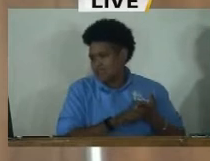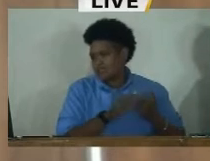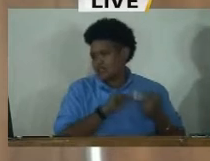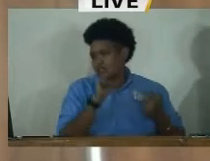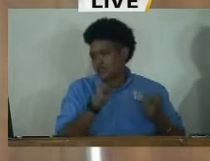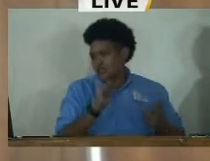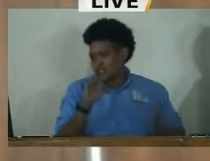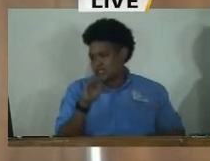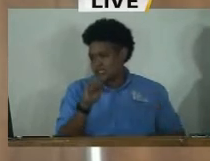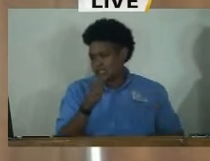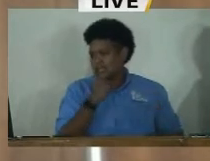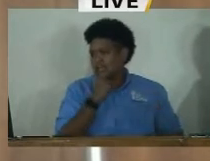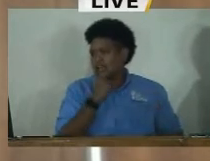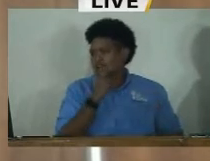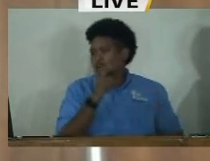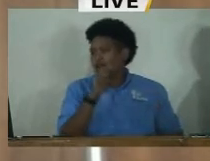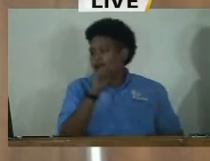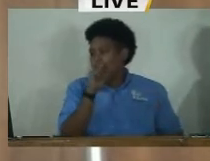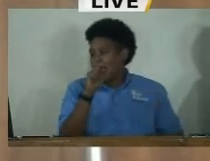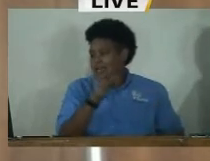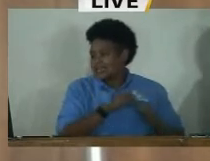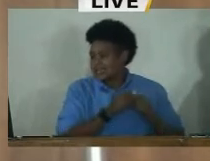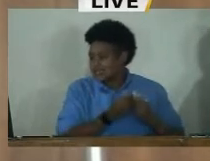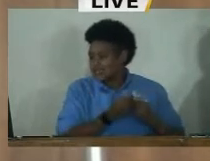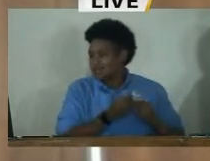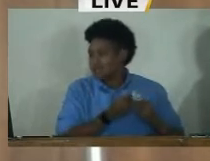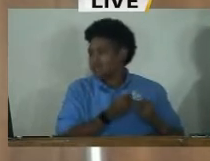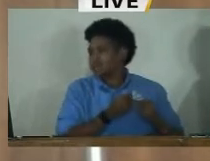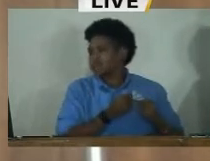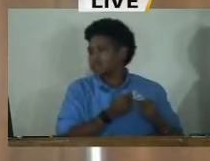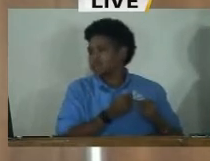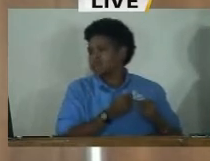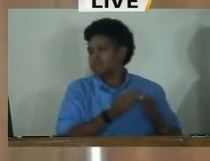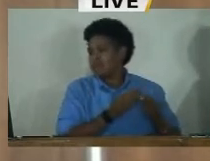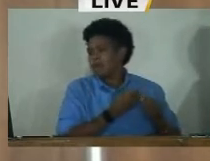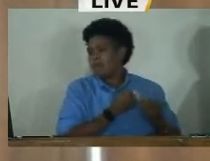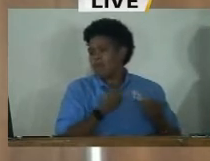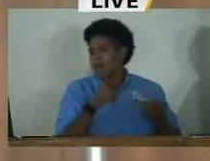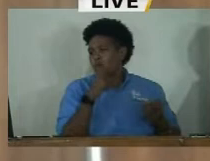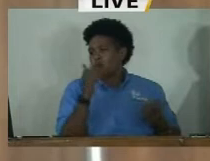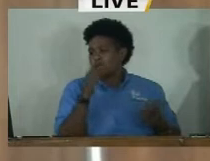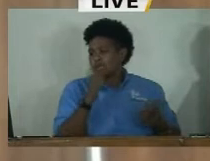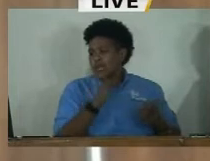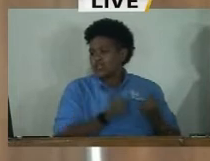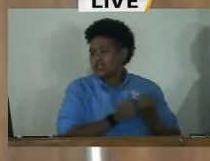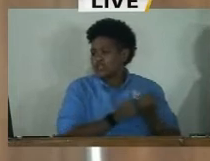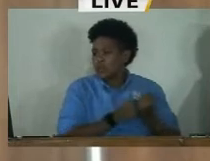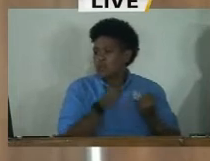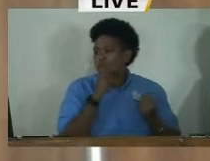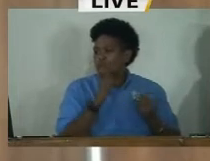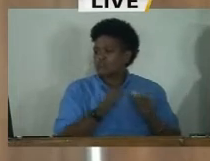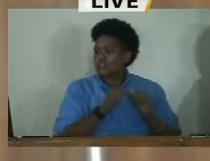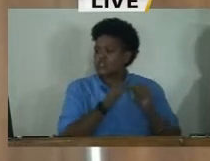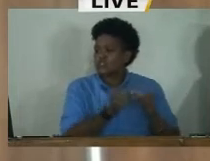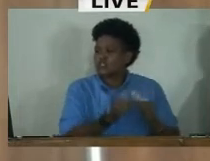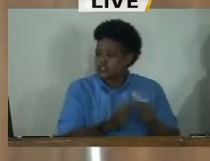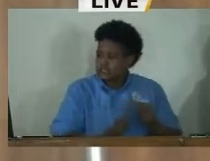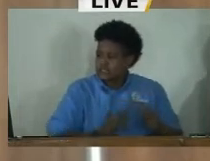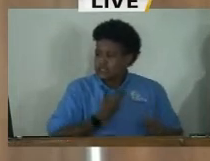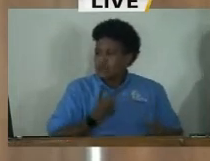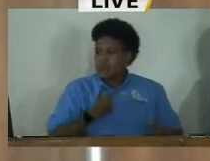the House and on that side of the House, whose daily support has sustained and consistently inspired me